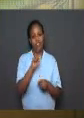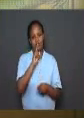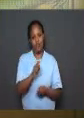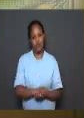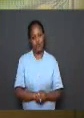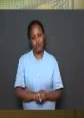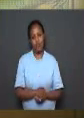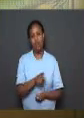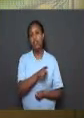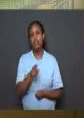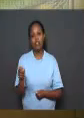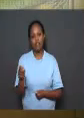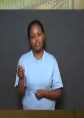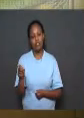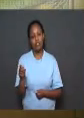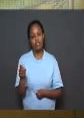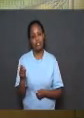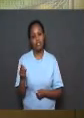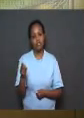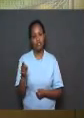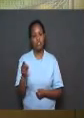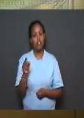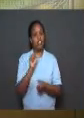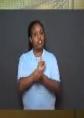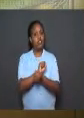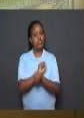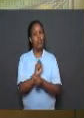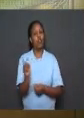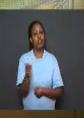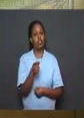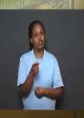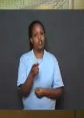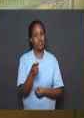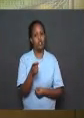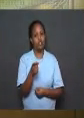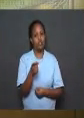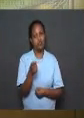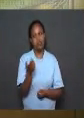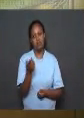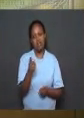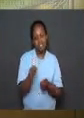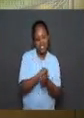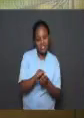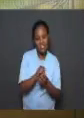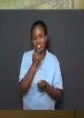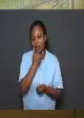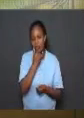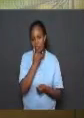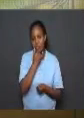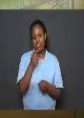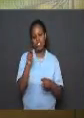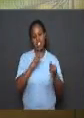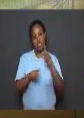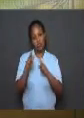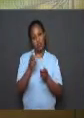Suppose that you are falsely accused of perpetrating severe damage against public